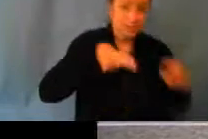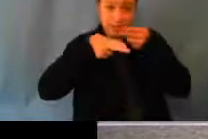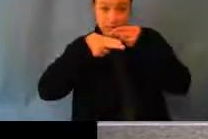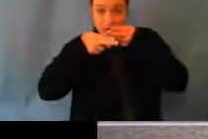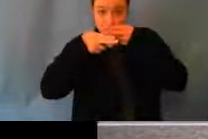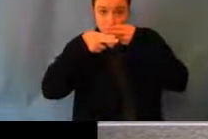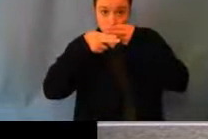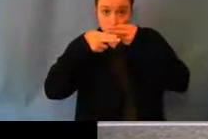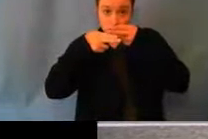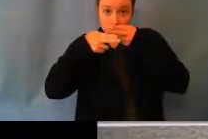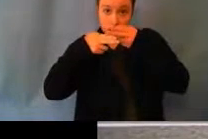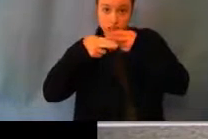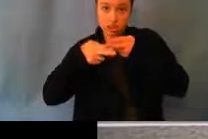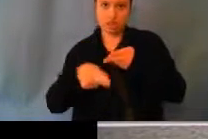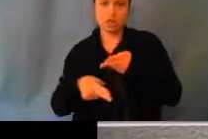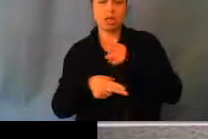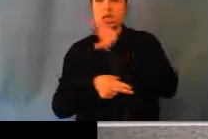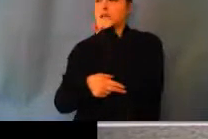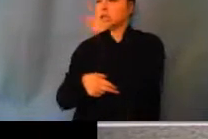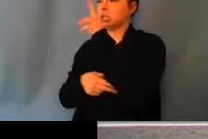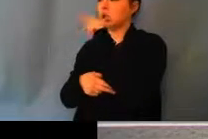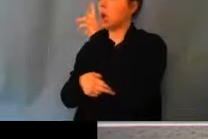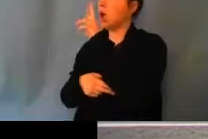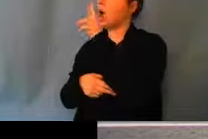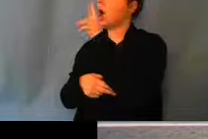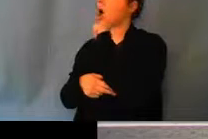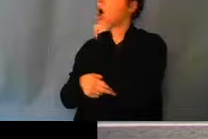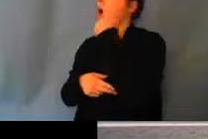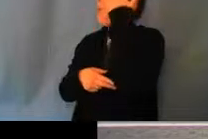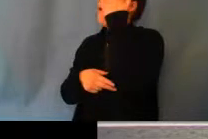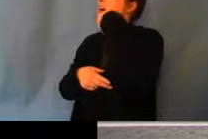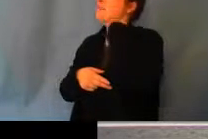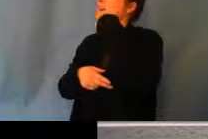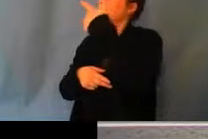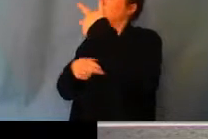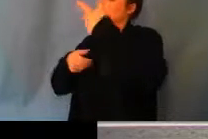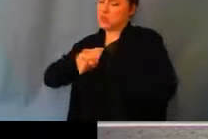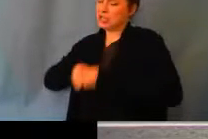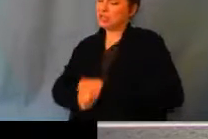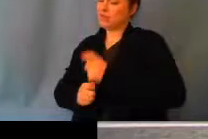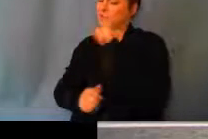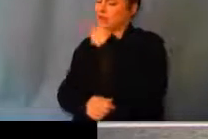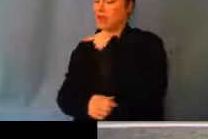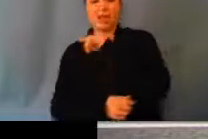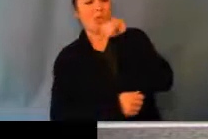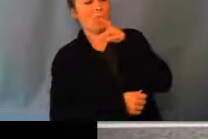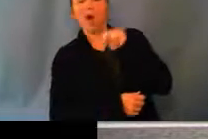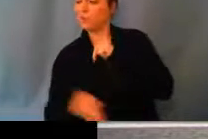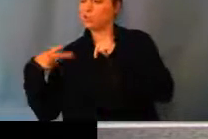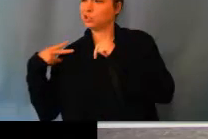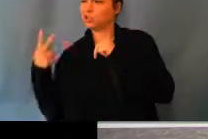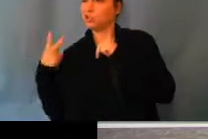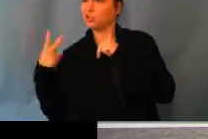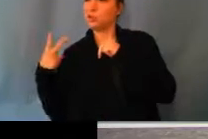asked. My tower was 3 shovels high, and Juan's was only 2. Your tower